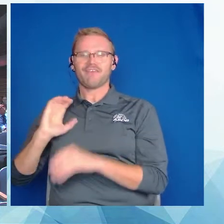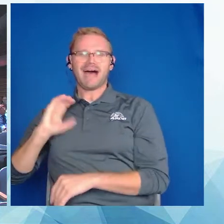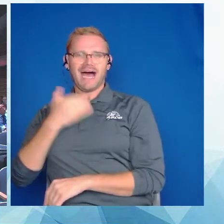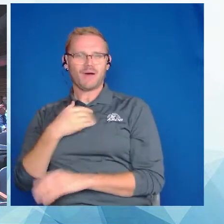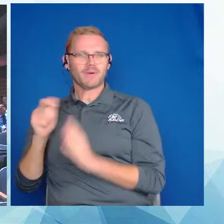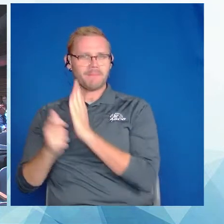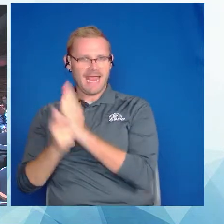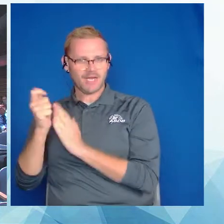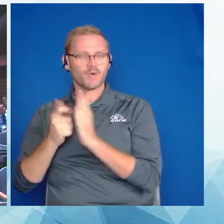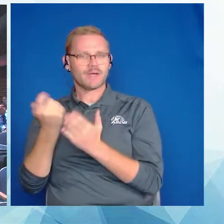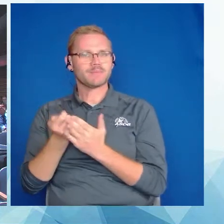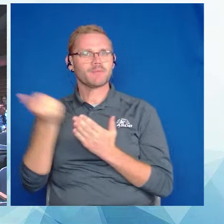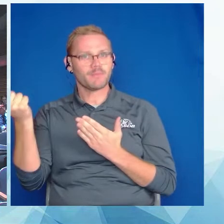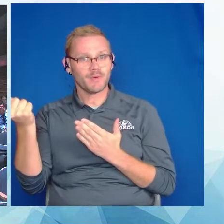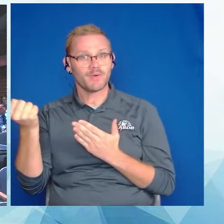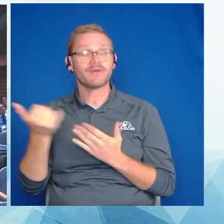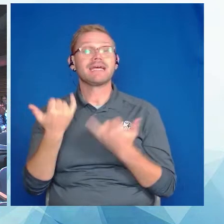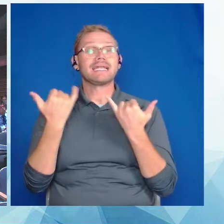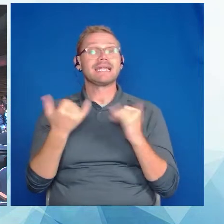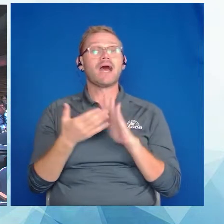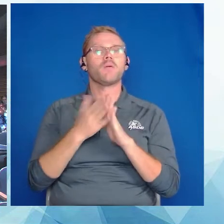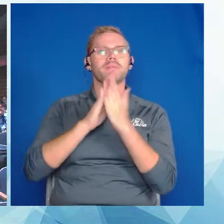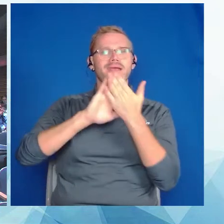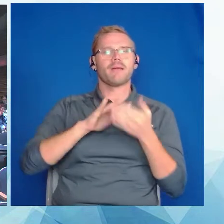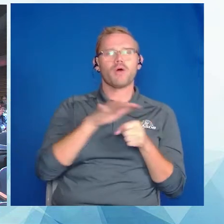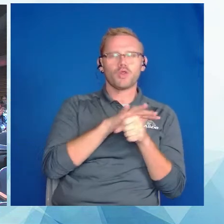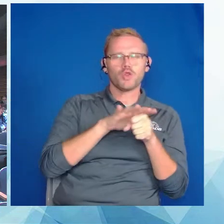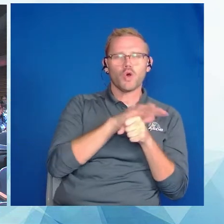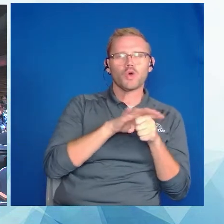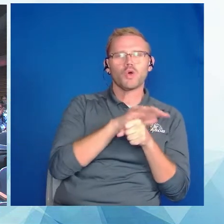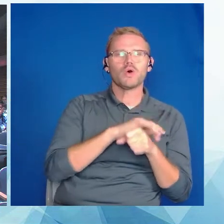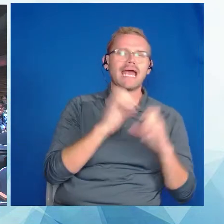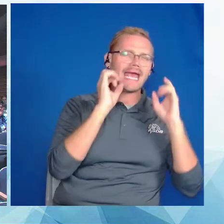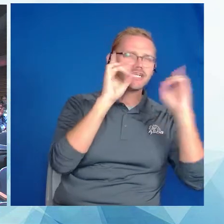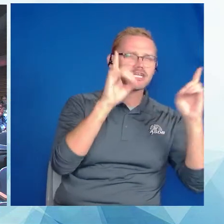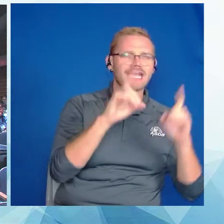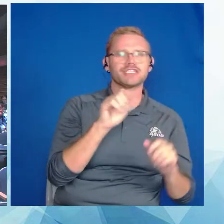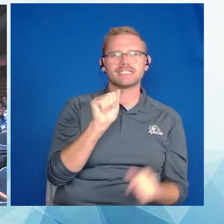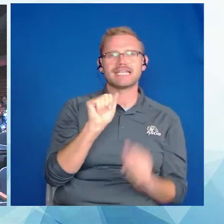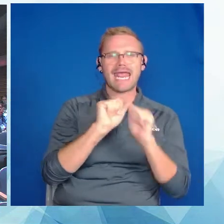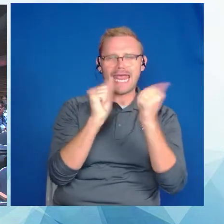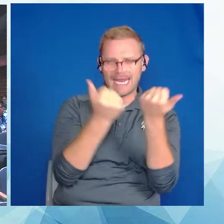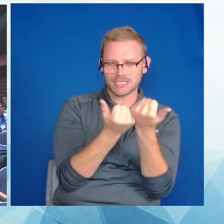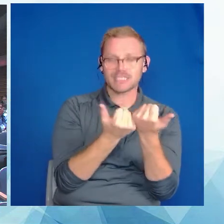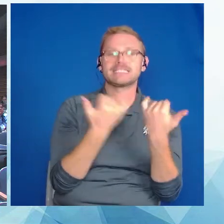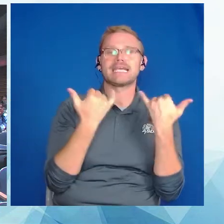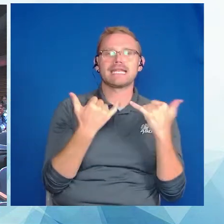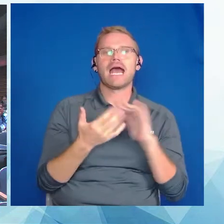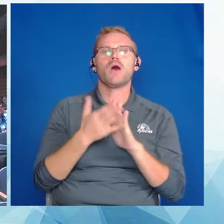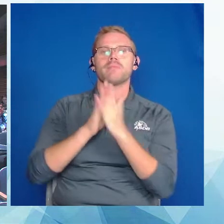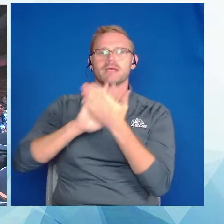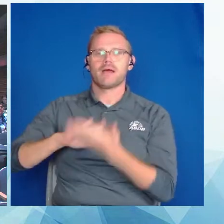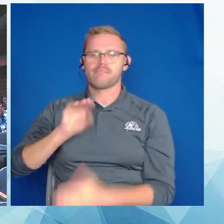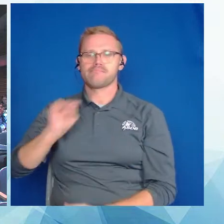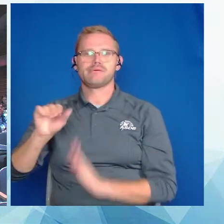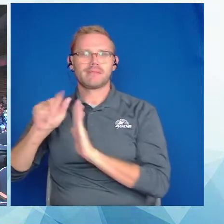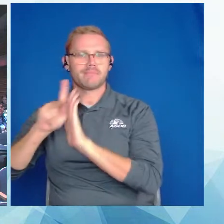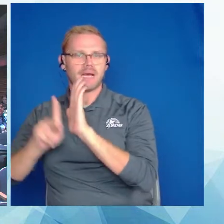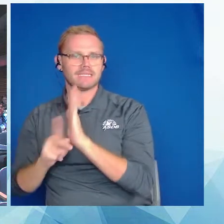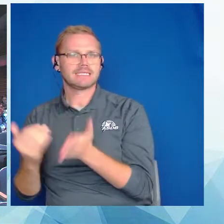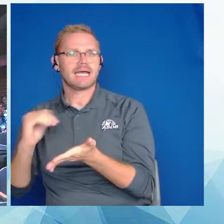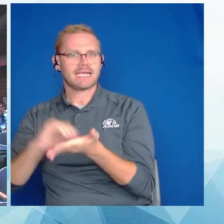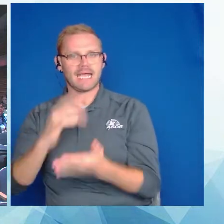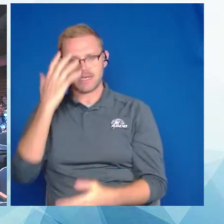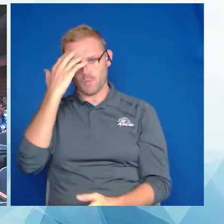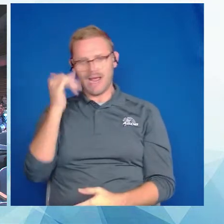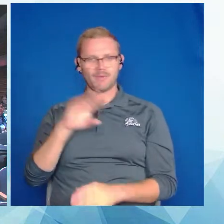removed. But now that we are a local educational agency again, it's appropriate to place this back into the policy manual. So that's why that